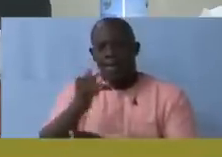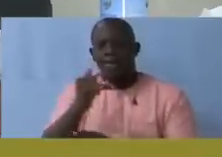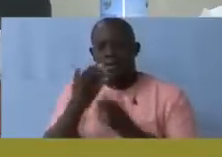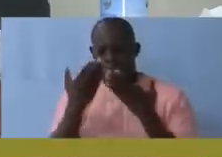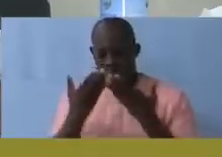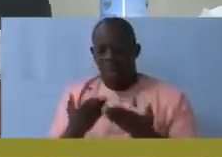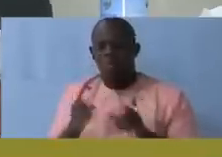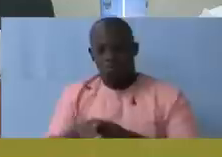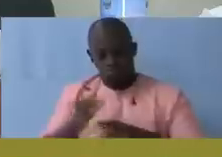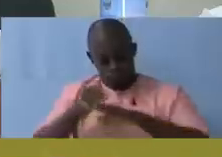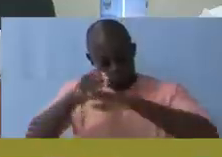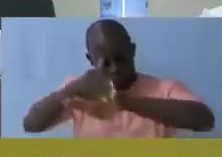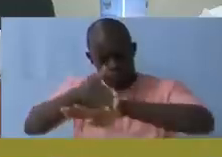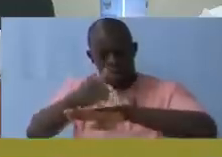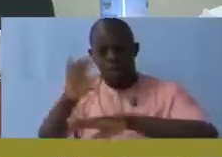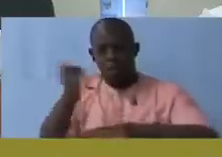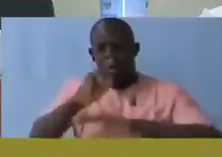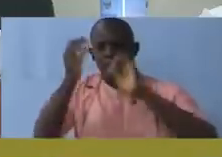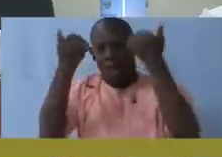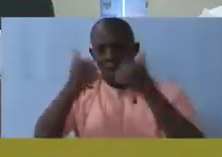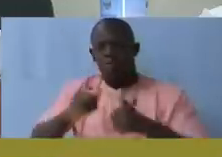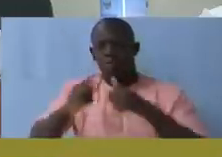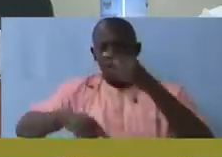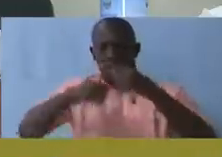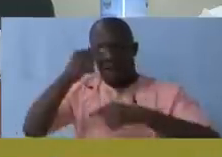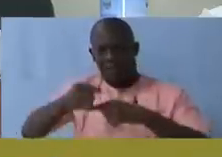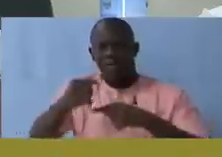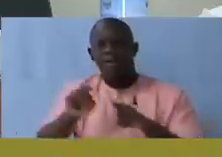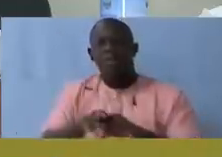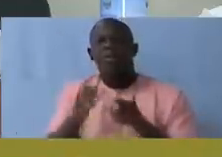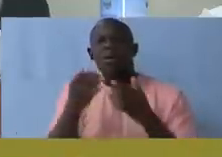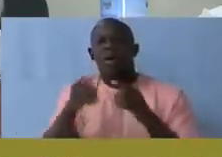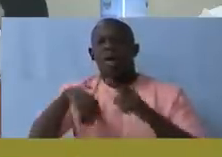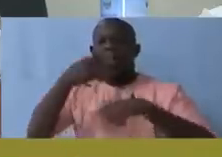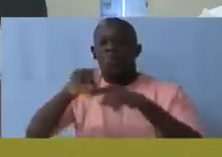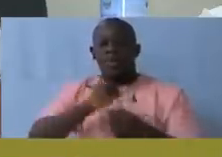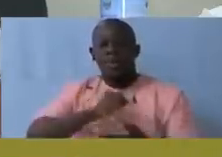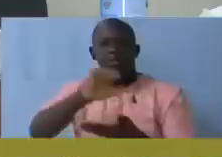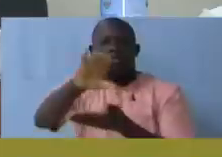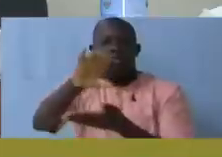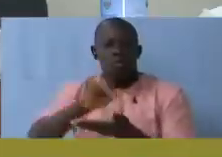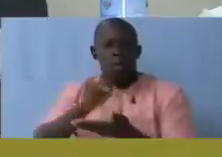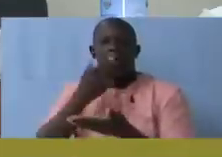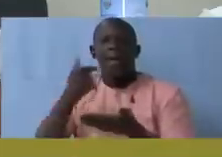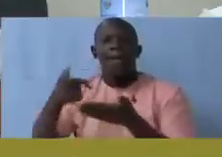after that? After collecting the sample.